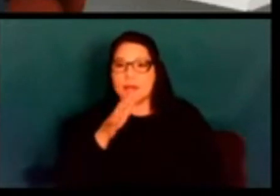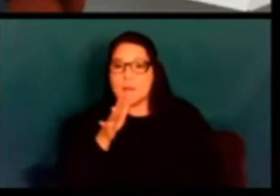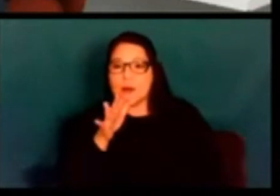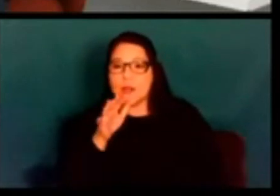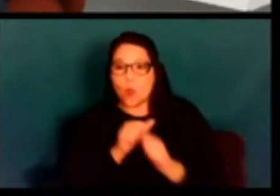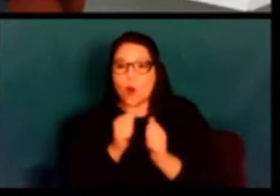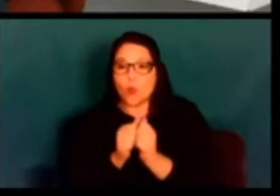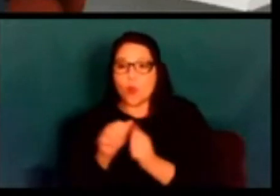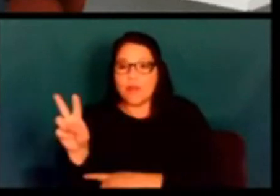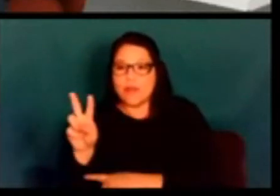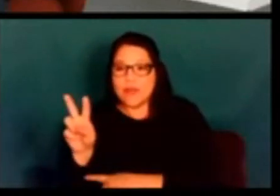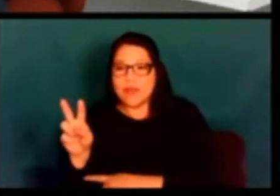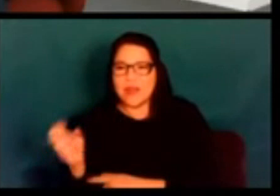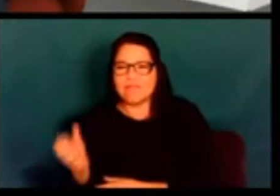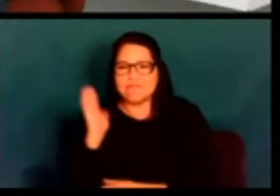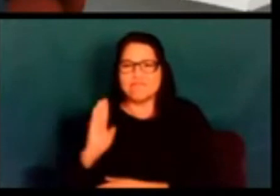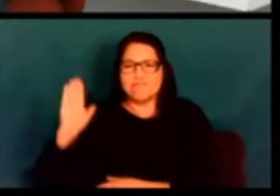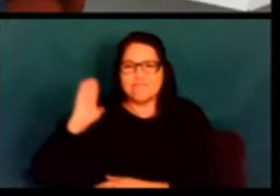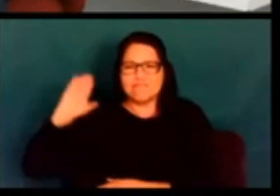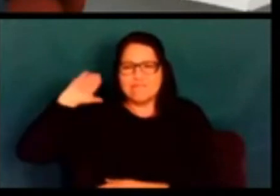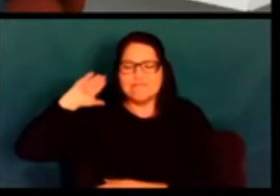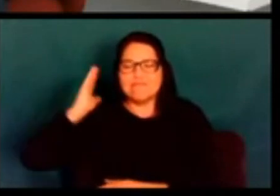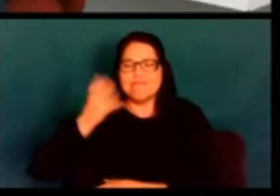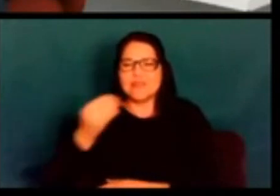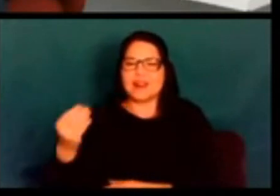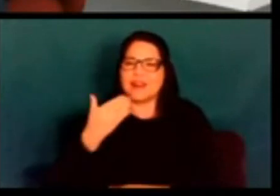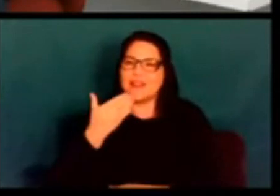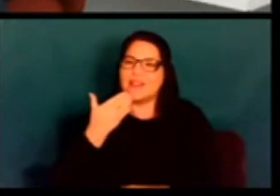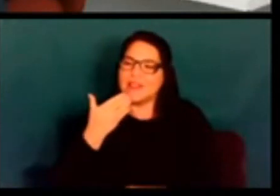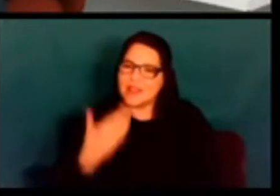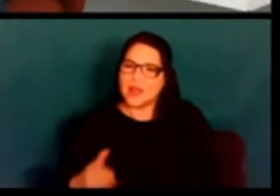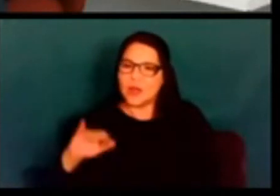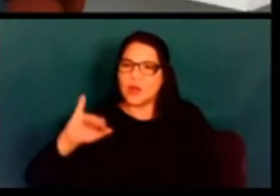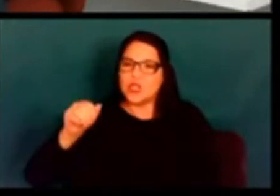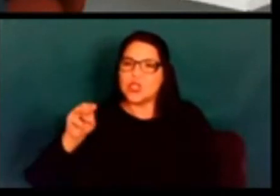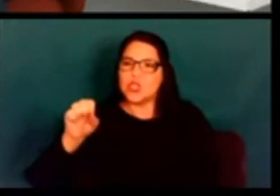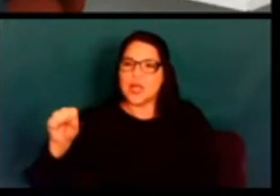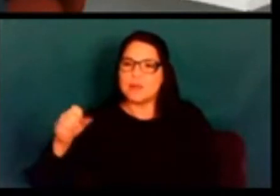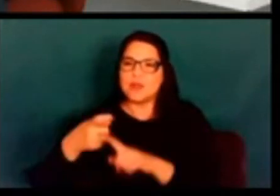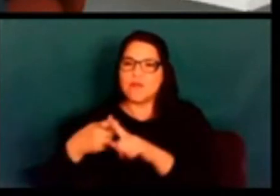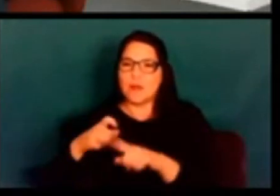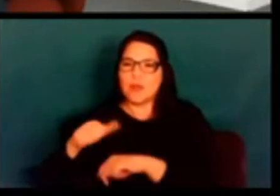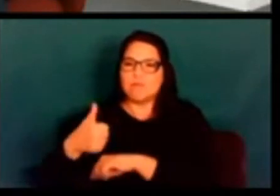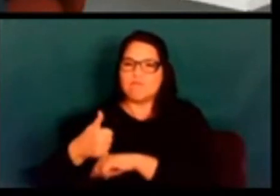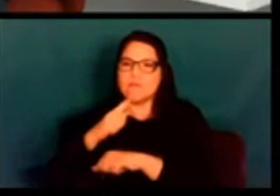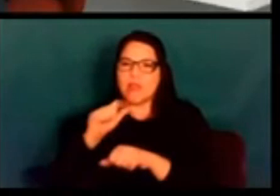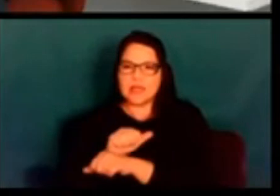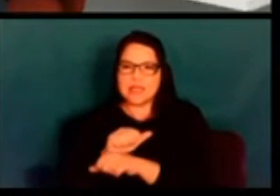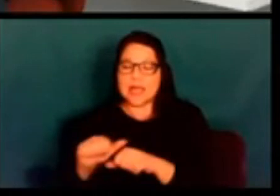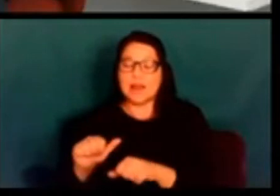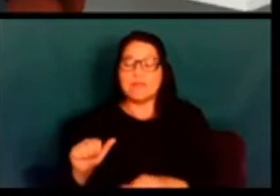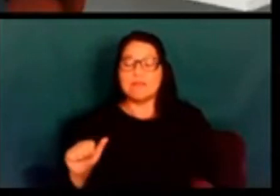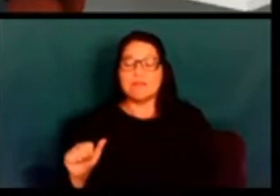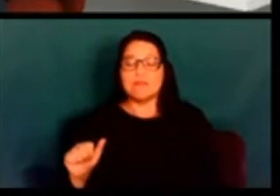worked with Vivian many years ago. And I want to thank James Andrews of The Authenticated. We had a